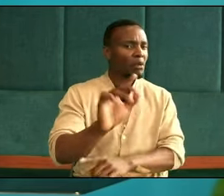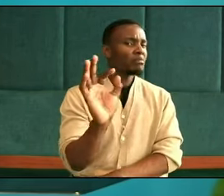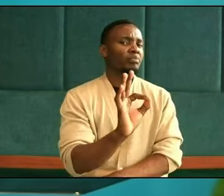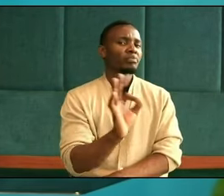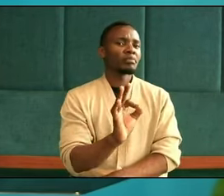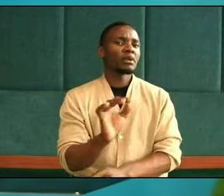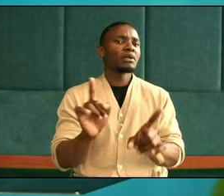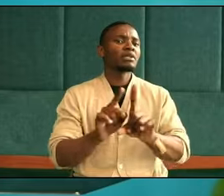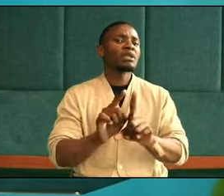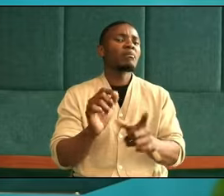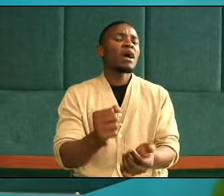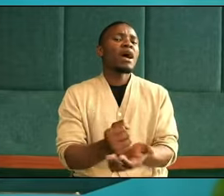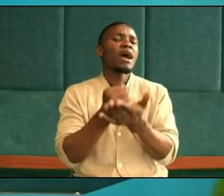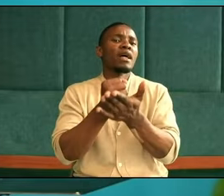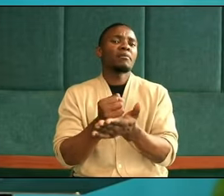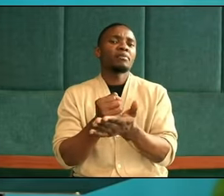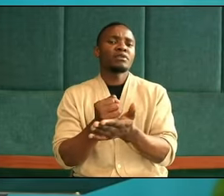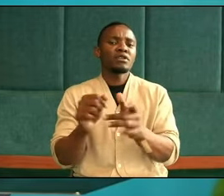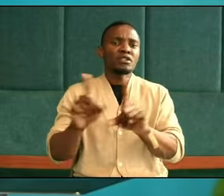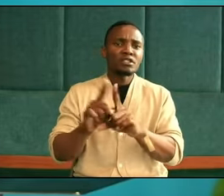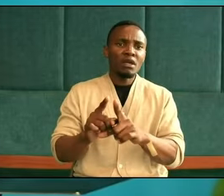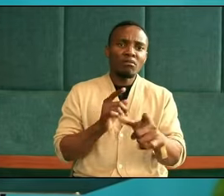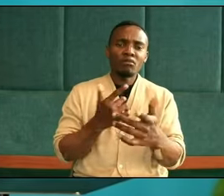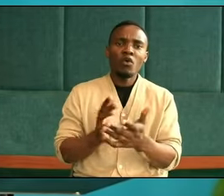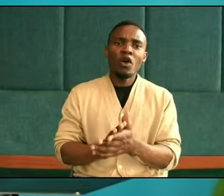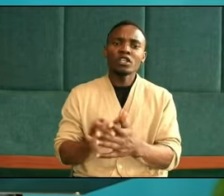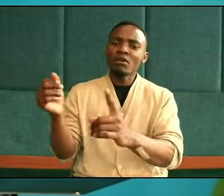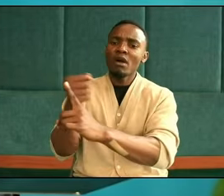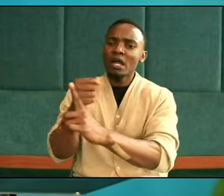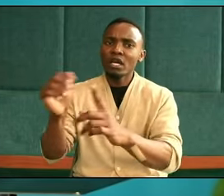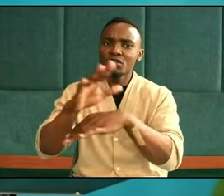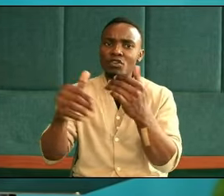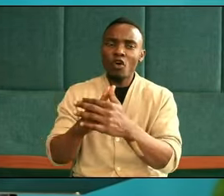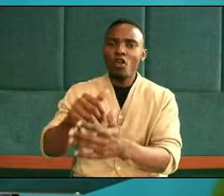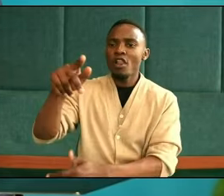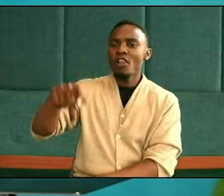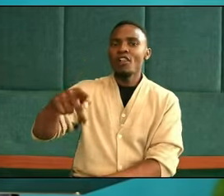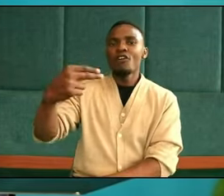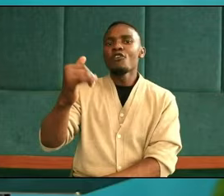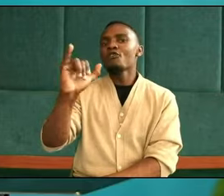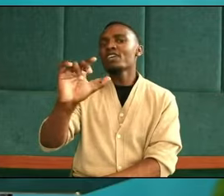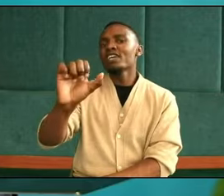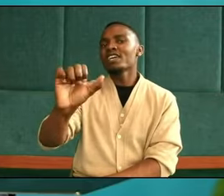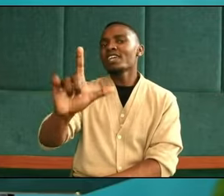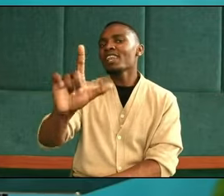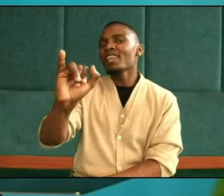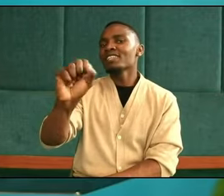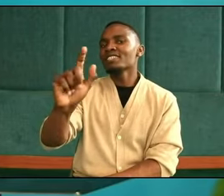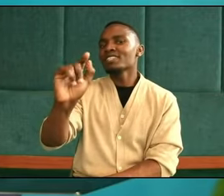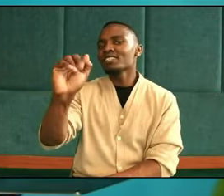takes the Philistines systematically and sweeps populations of them one after another,